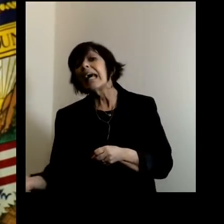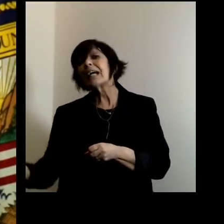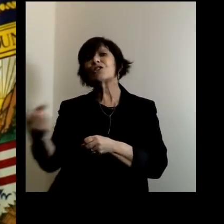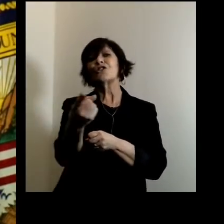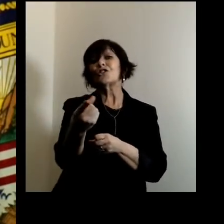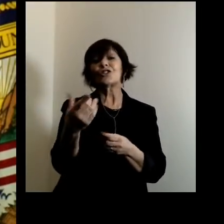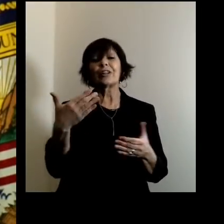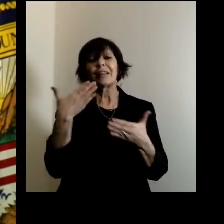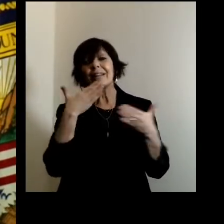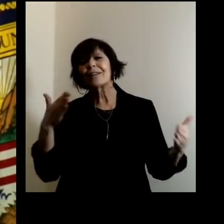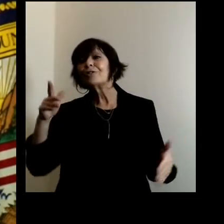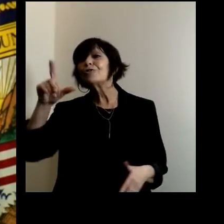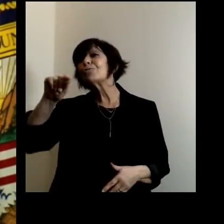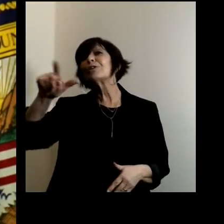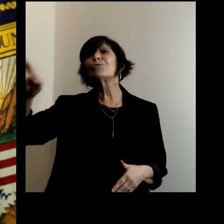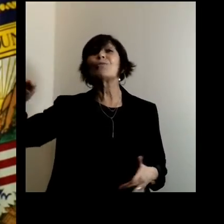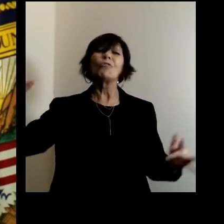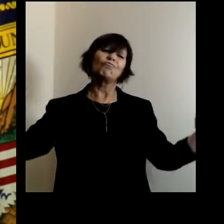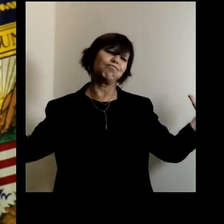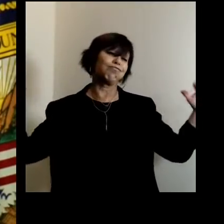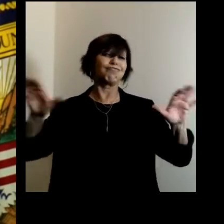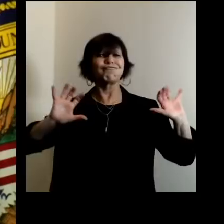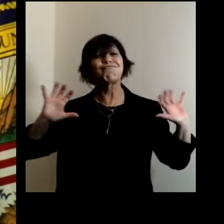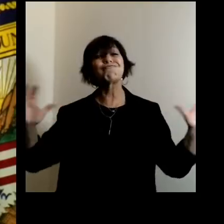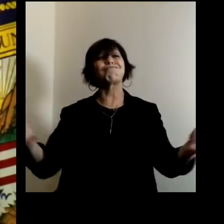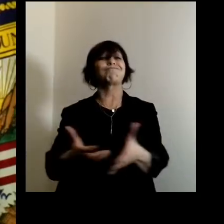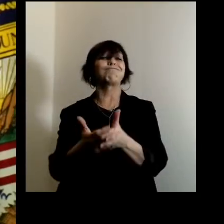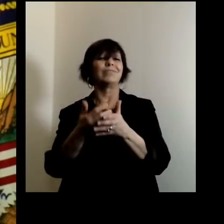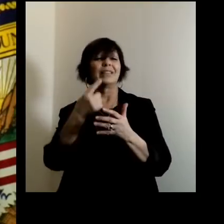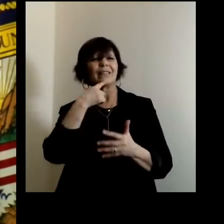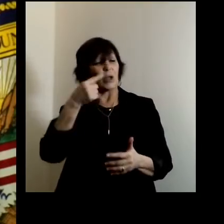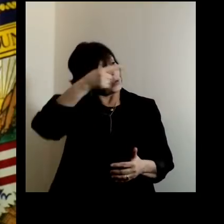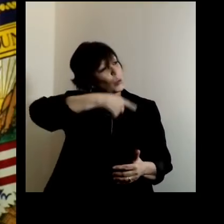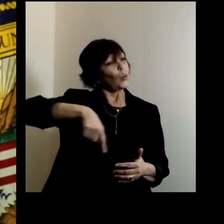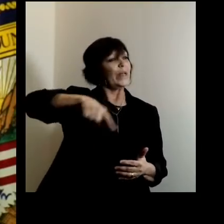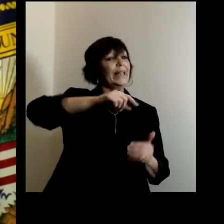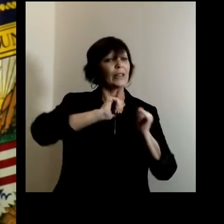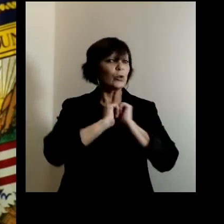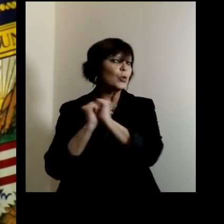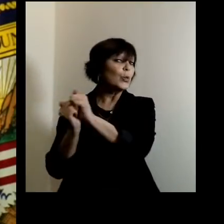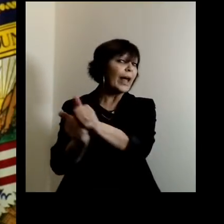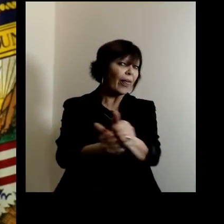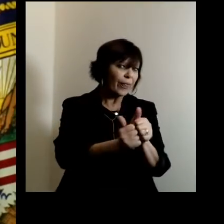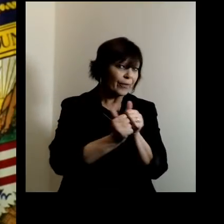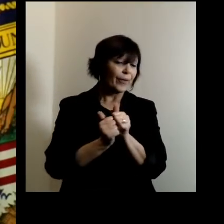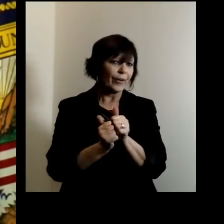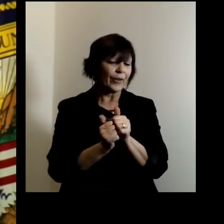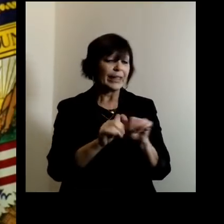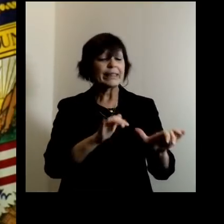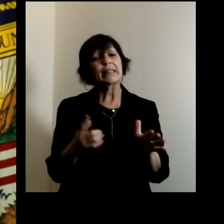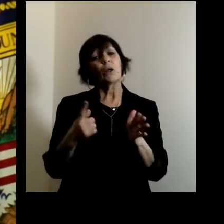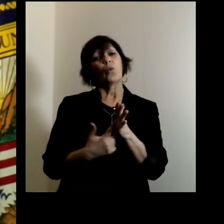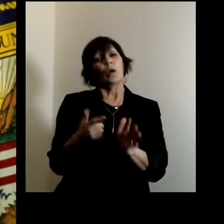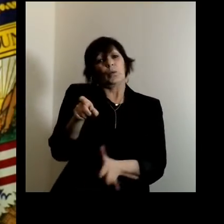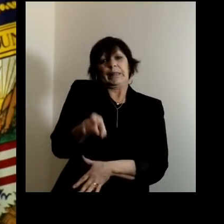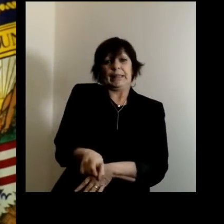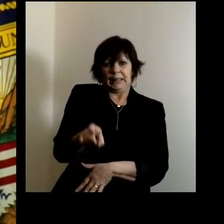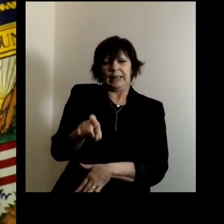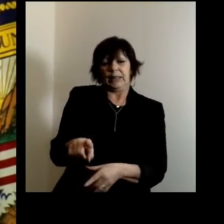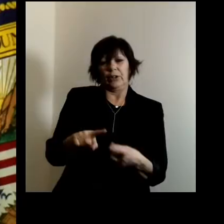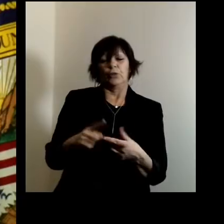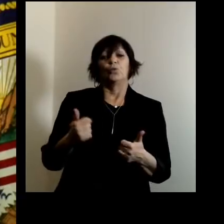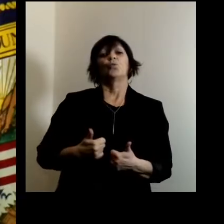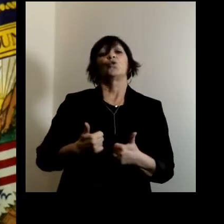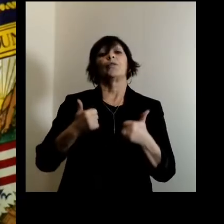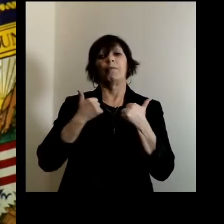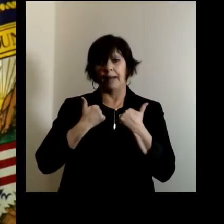Thanksgiving in 2021, we can all come together and say we together did what was necessary to